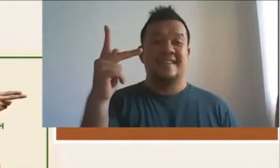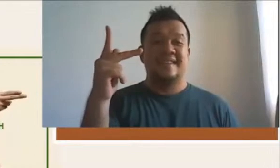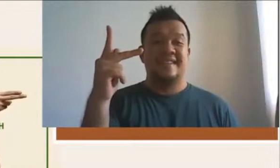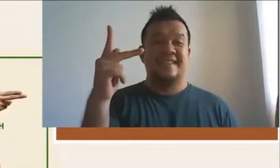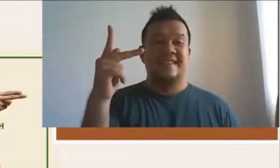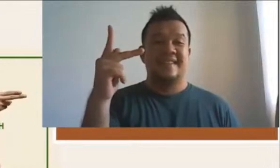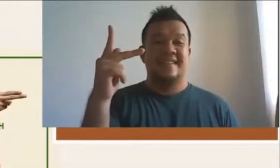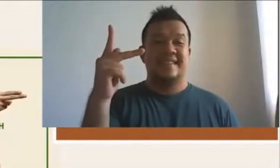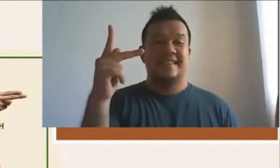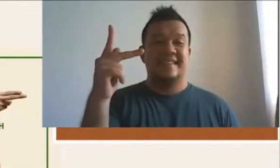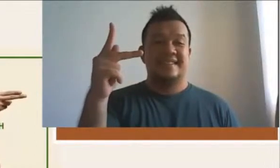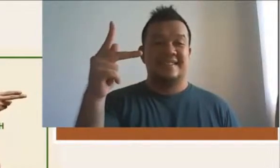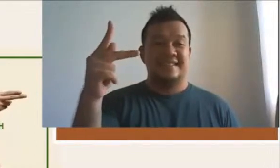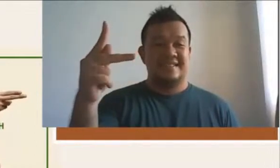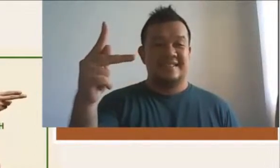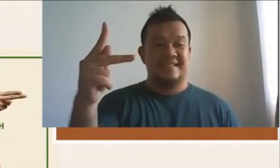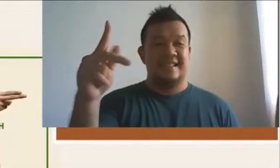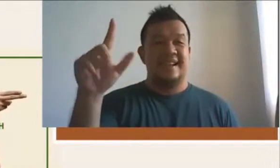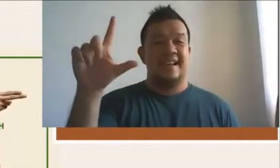M,